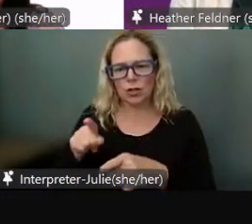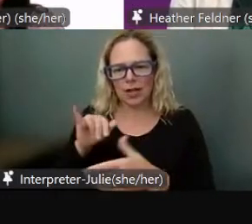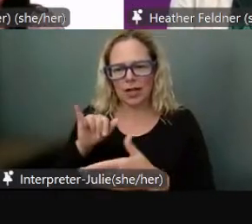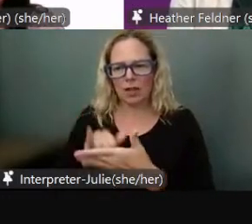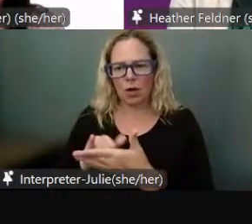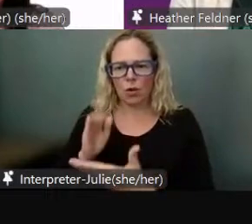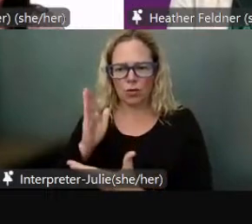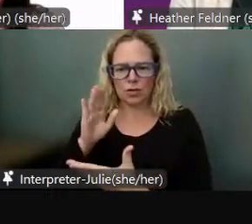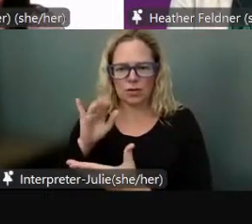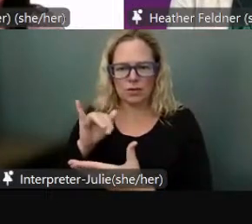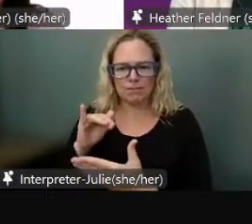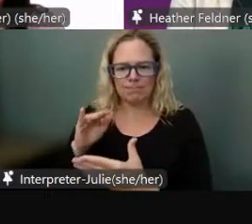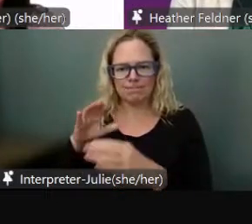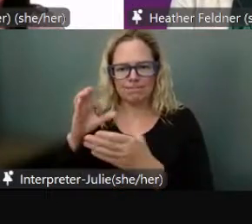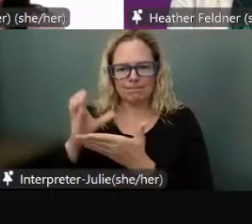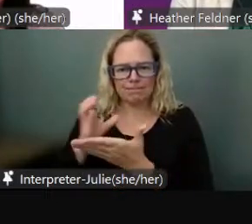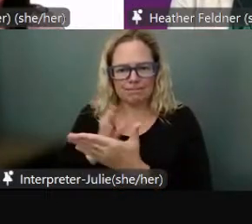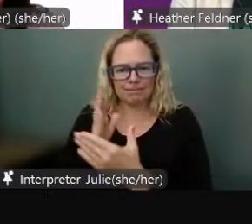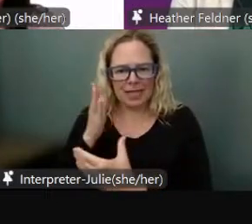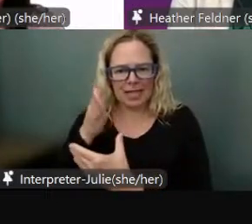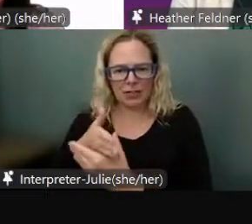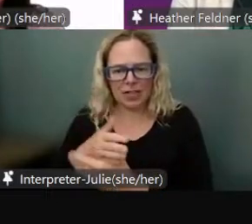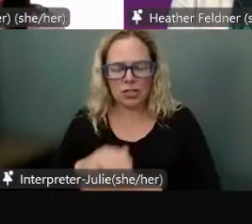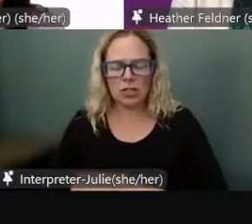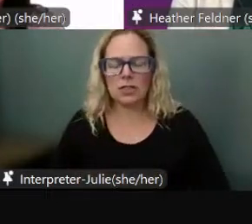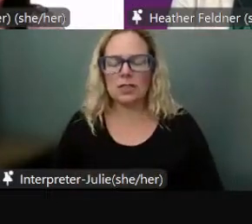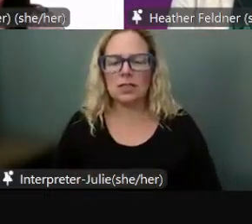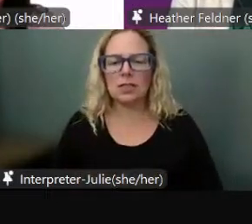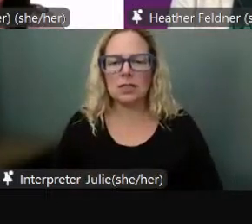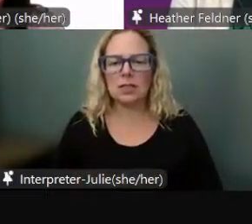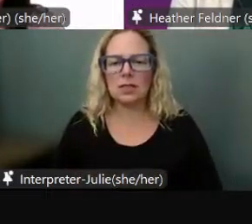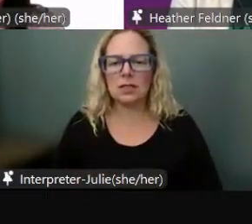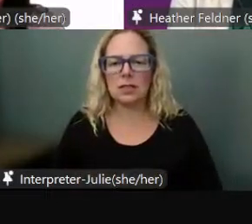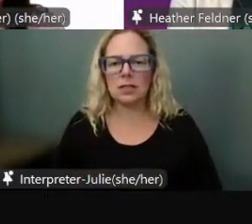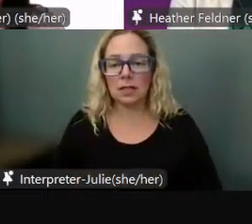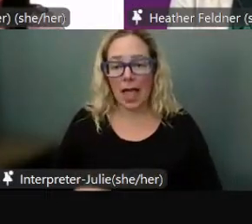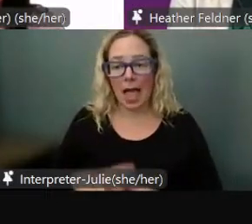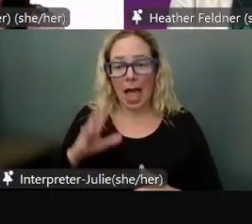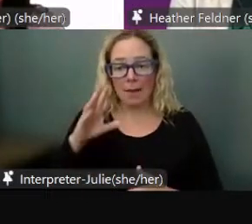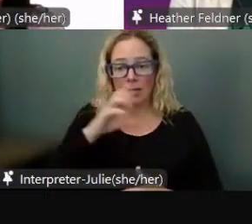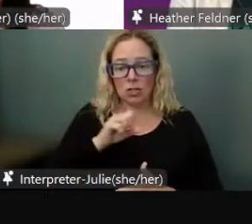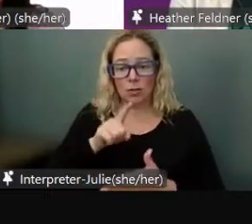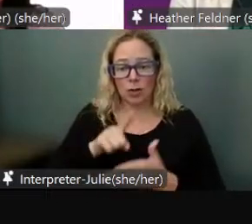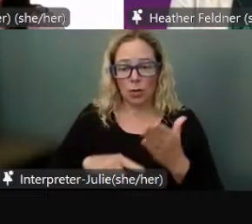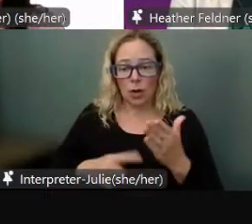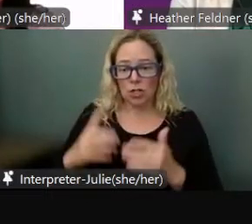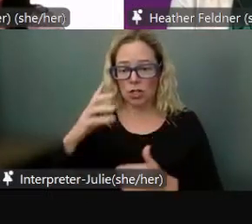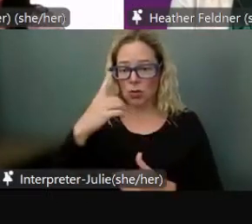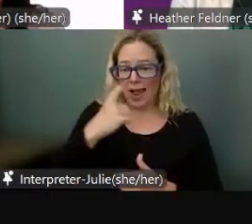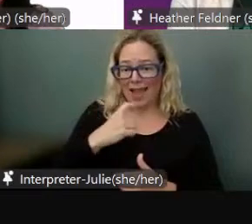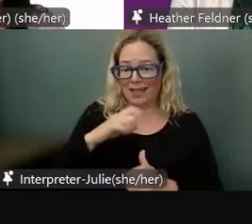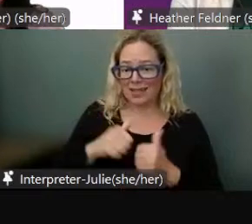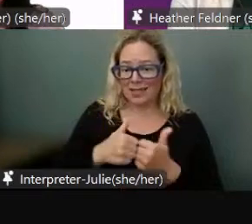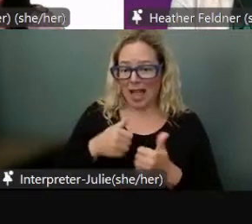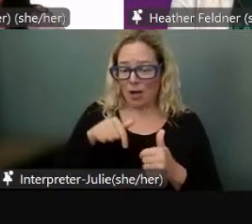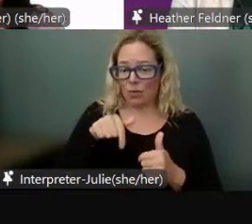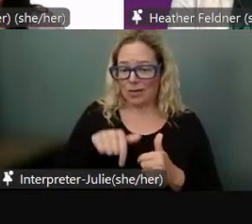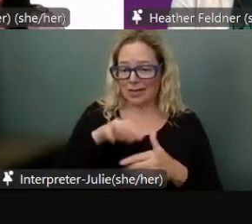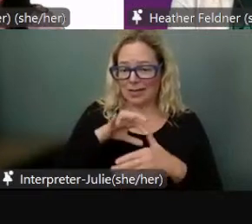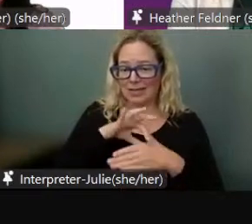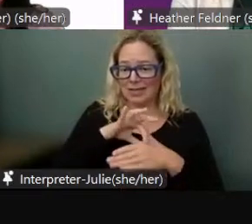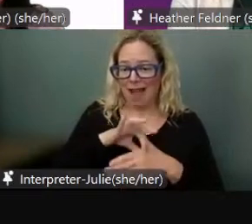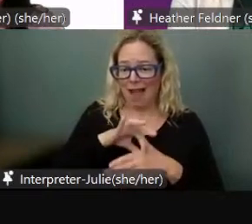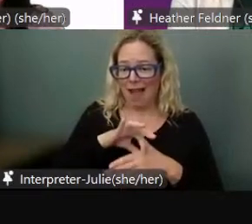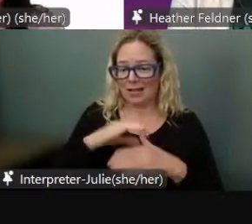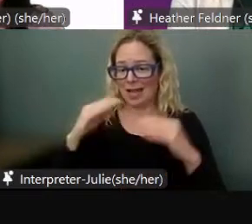methods, I assume that what's being asked here is, how did we deliver the content?